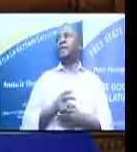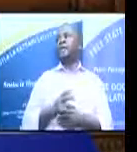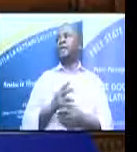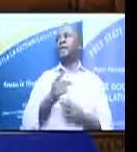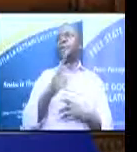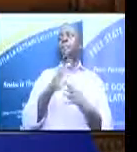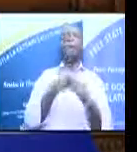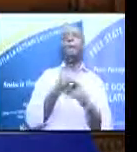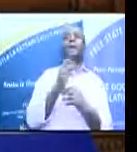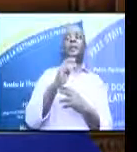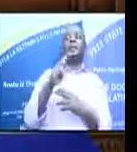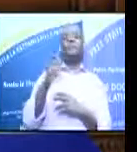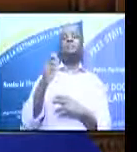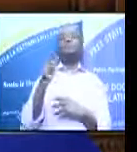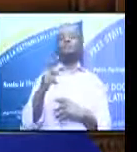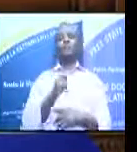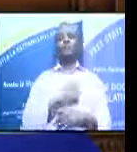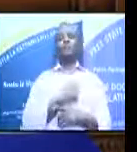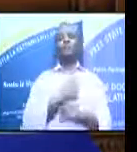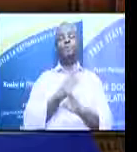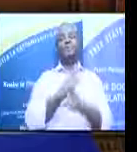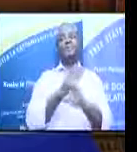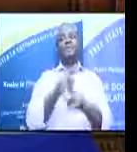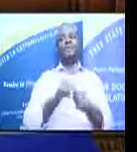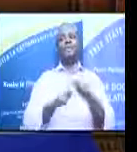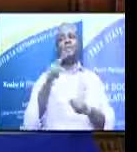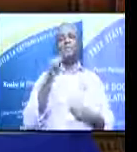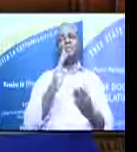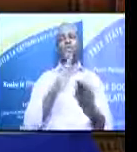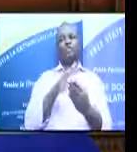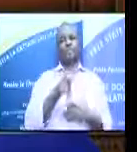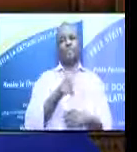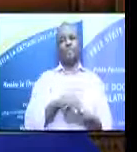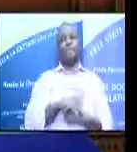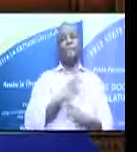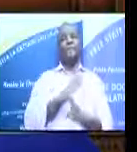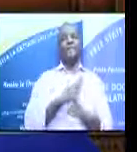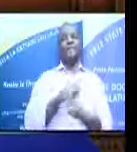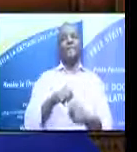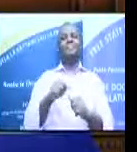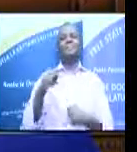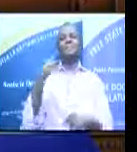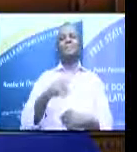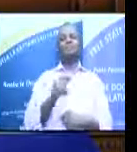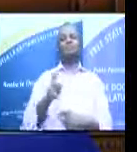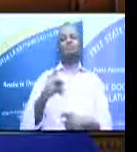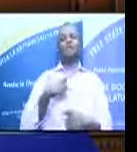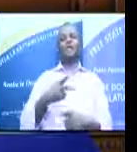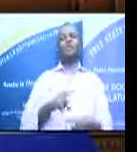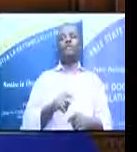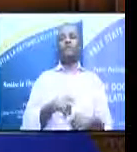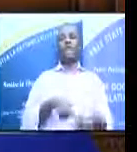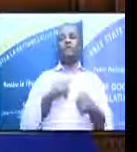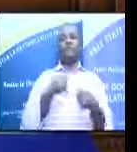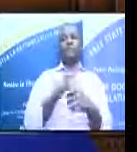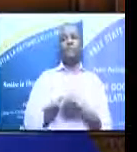Khatebe, indeed, prevention is the way to go. Prevention is better than cure, and it's less